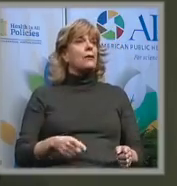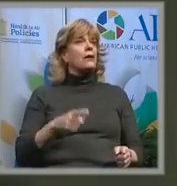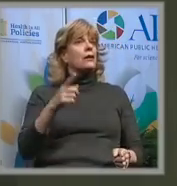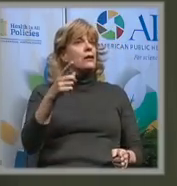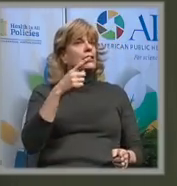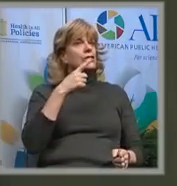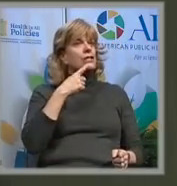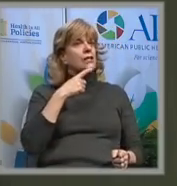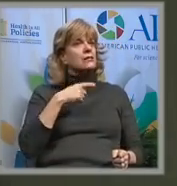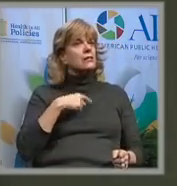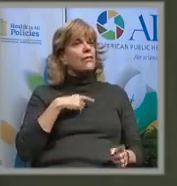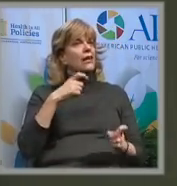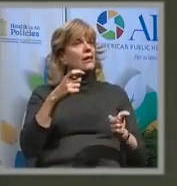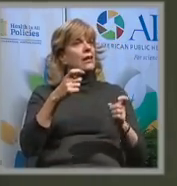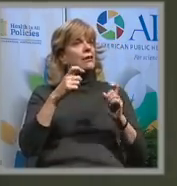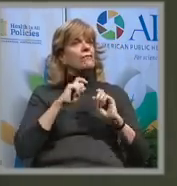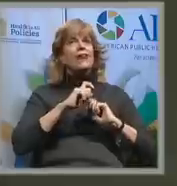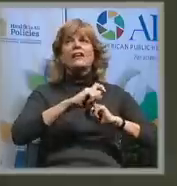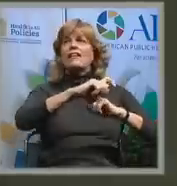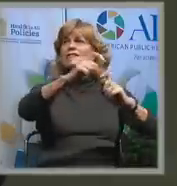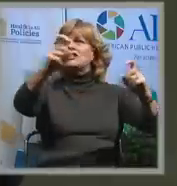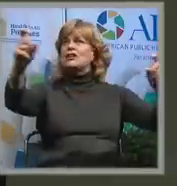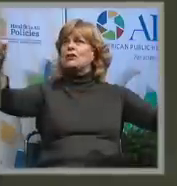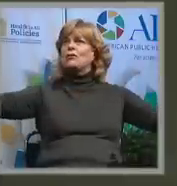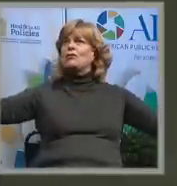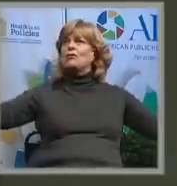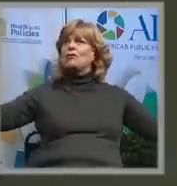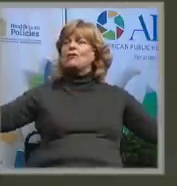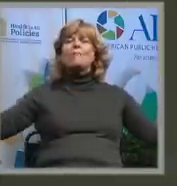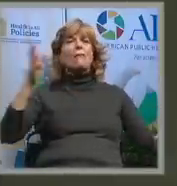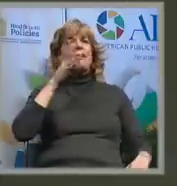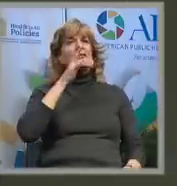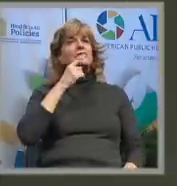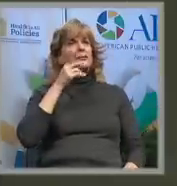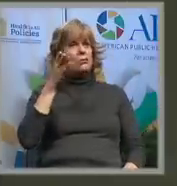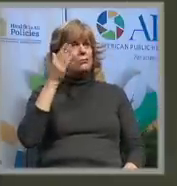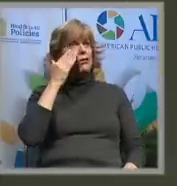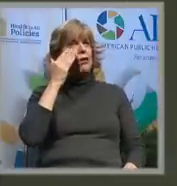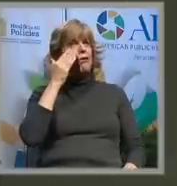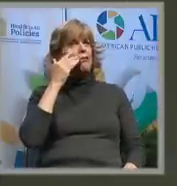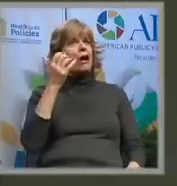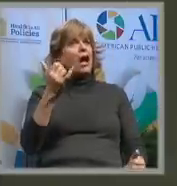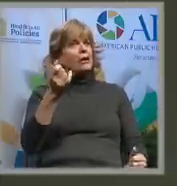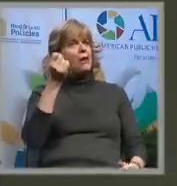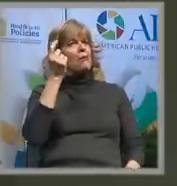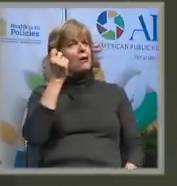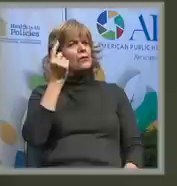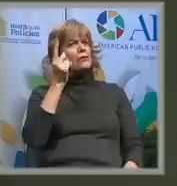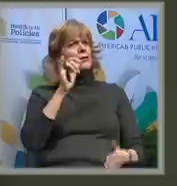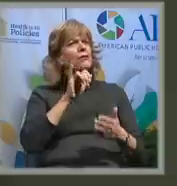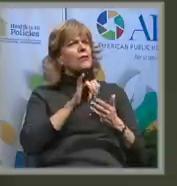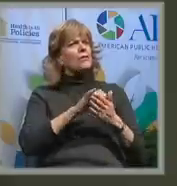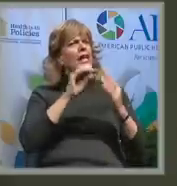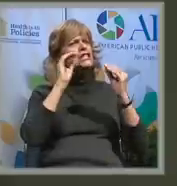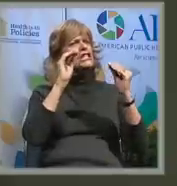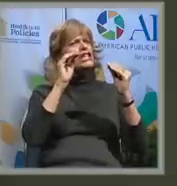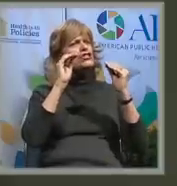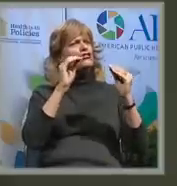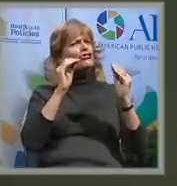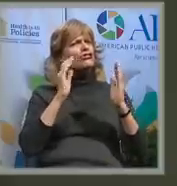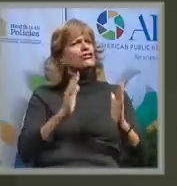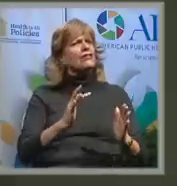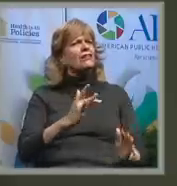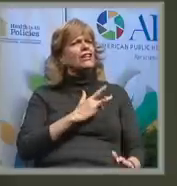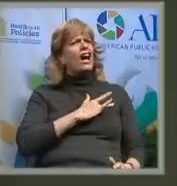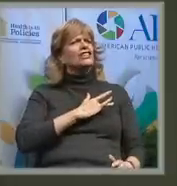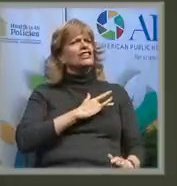But then she gave me the gift that I give to you with great seriousness. She said, but you know, I now understand that teachers